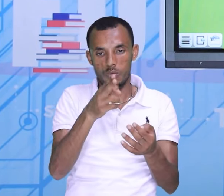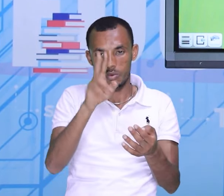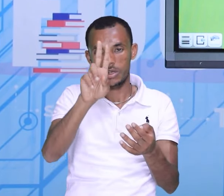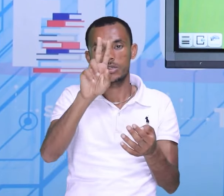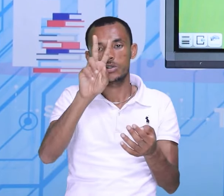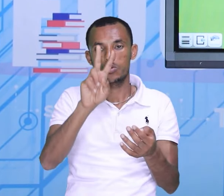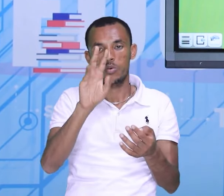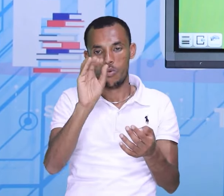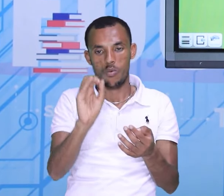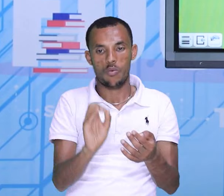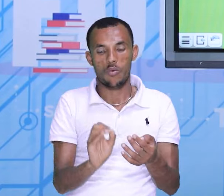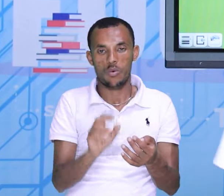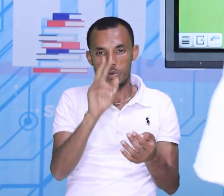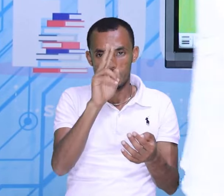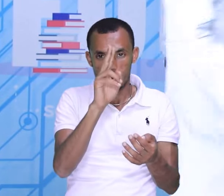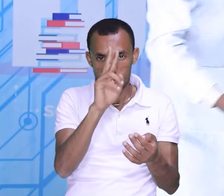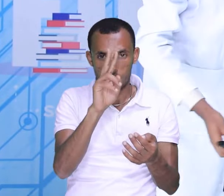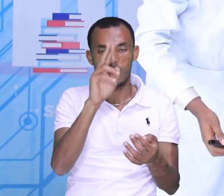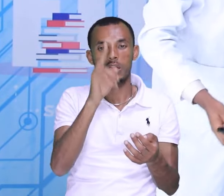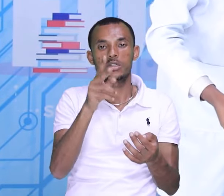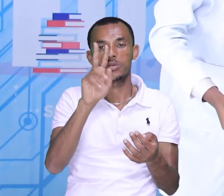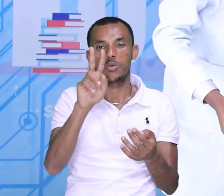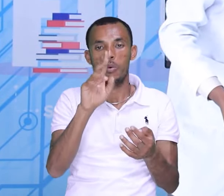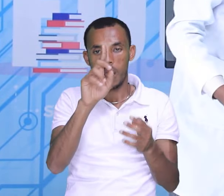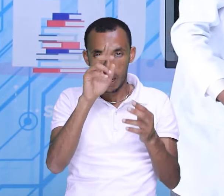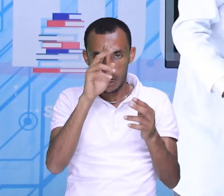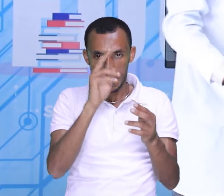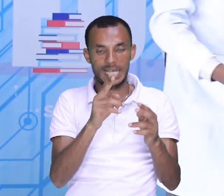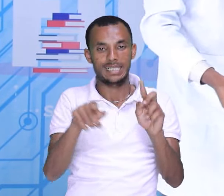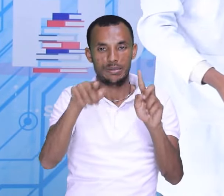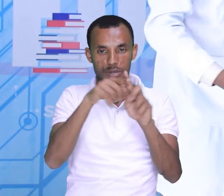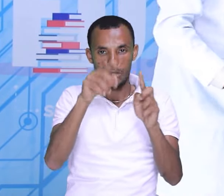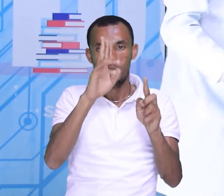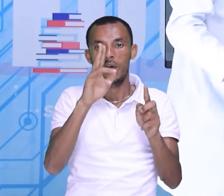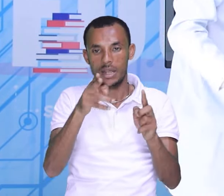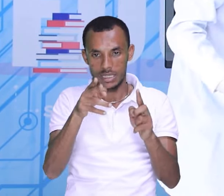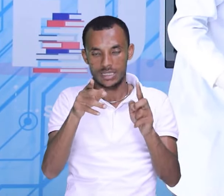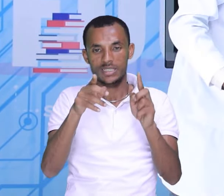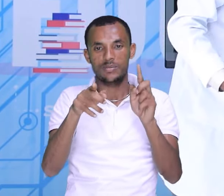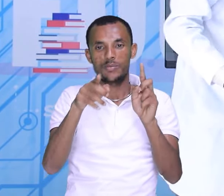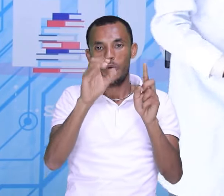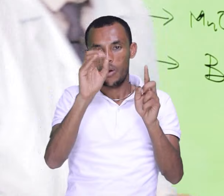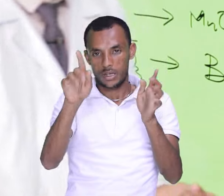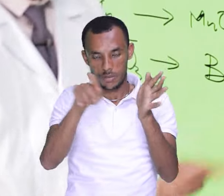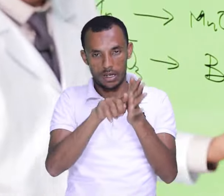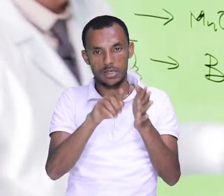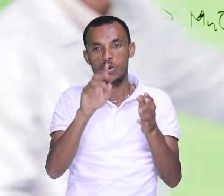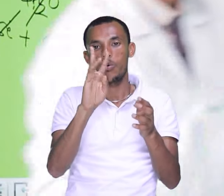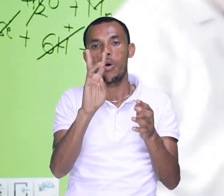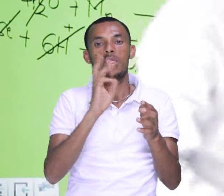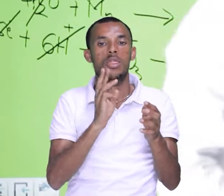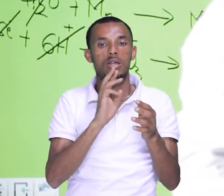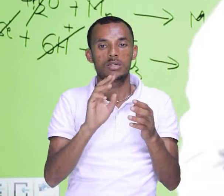2H2. Why 2H2? Because 1H plus with 1OH minus, 1 water. 2H plus with 2H minus, it gives 2 water.